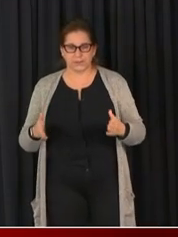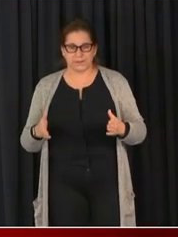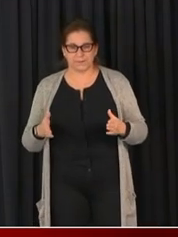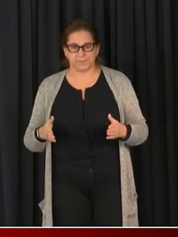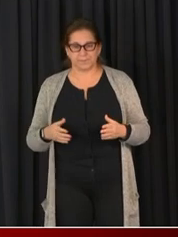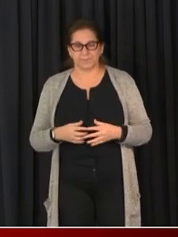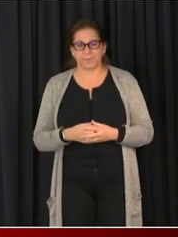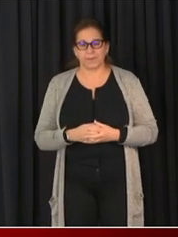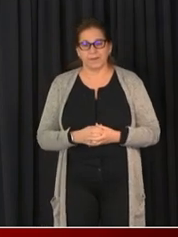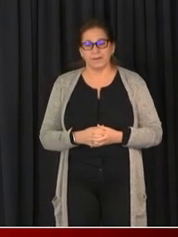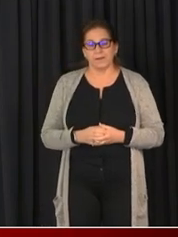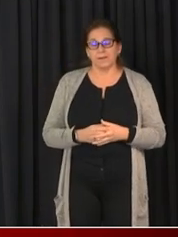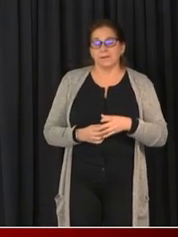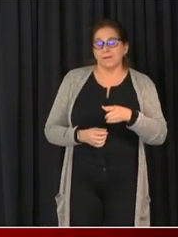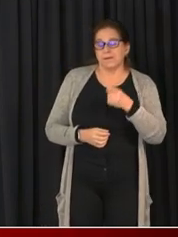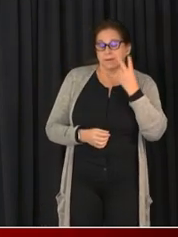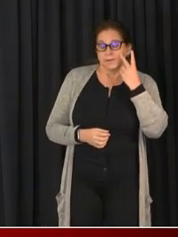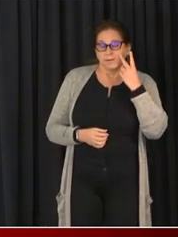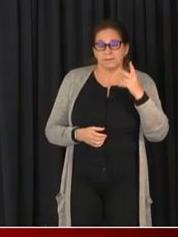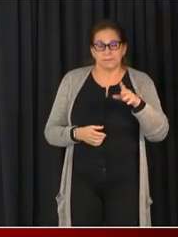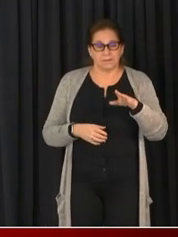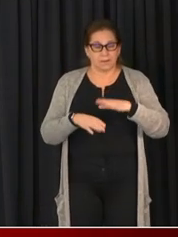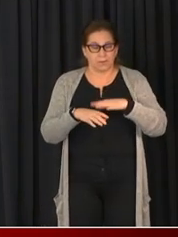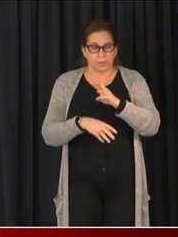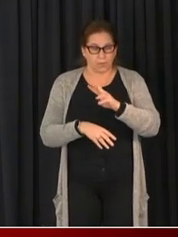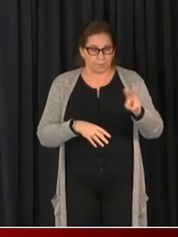schedule about when your neighborhood will have